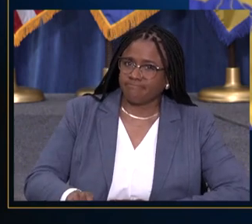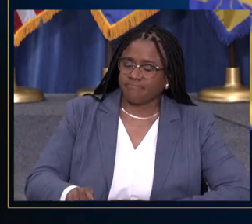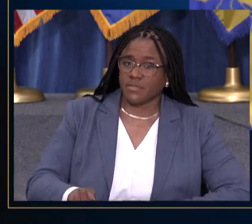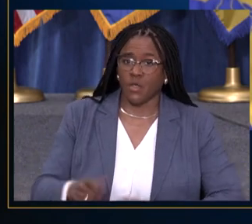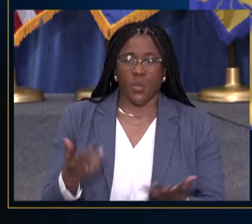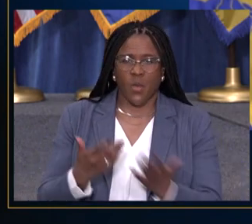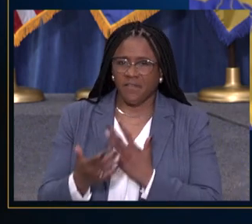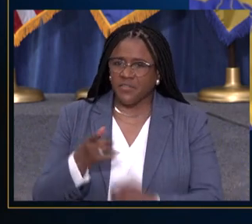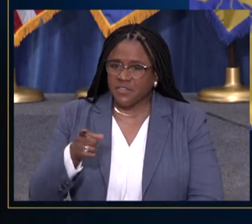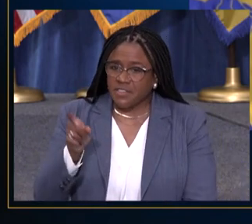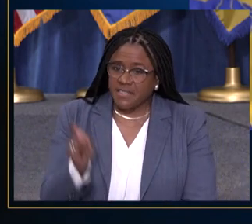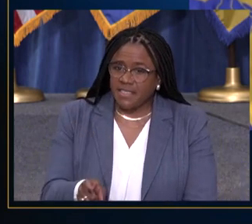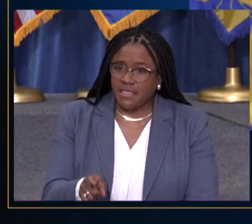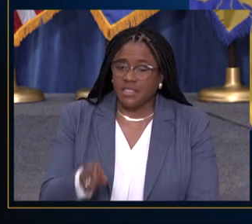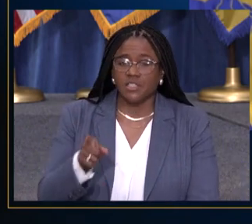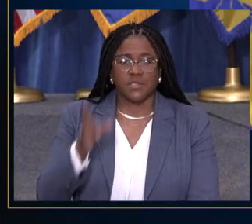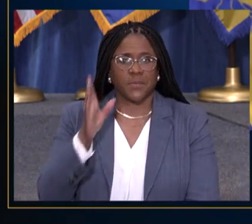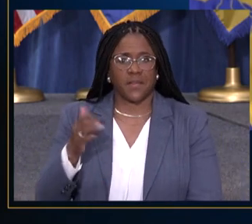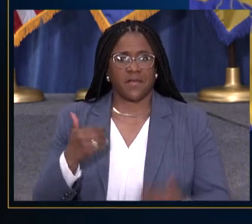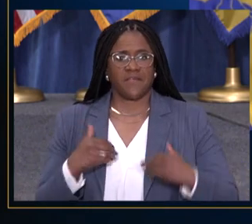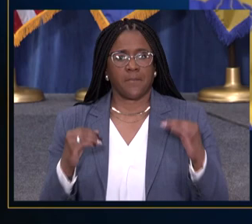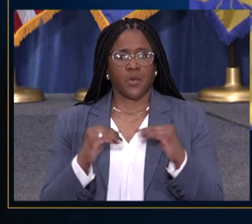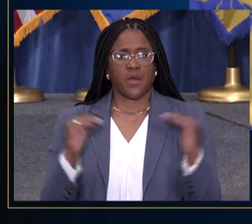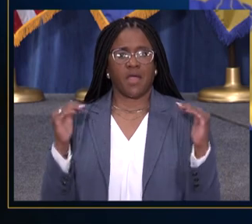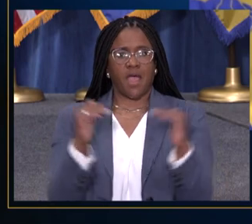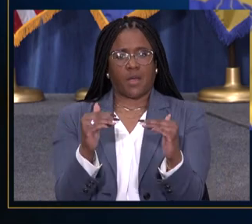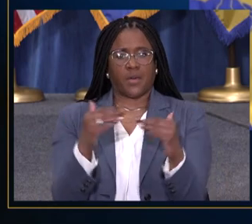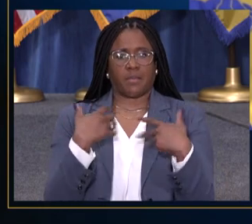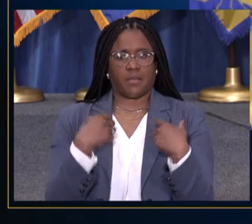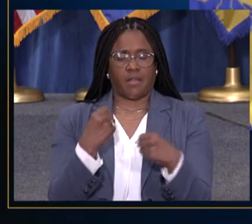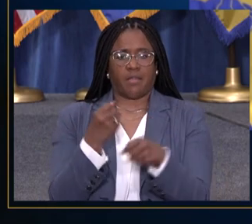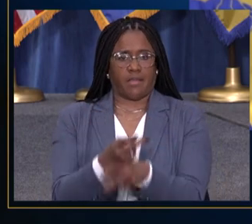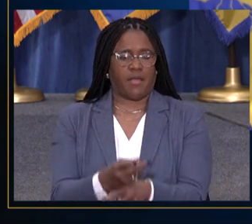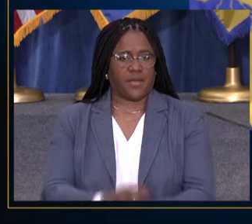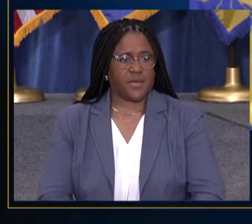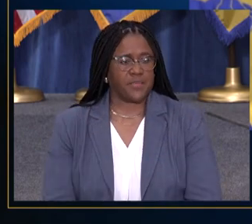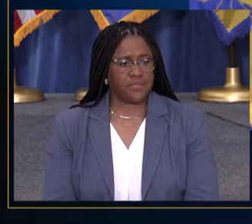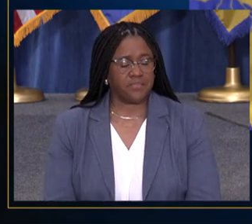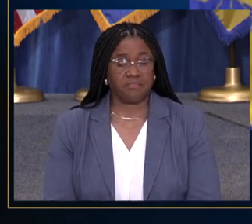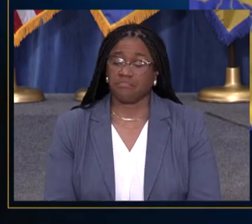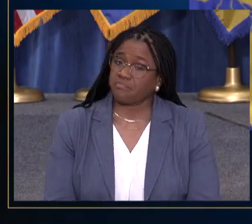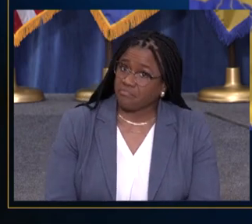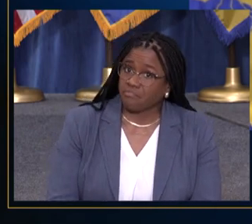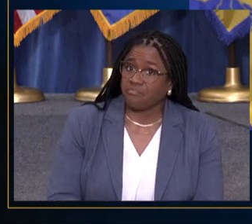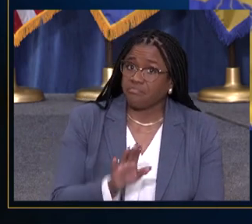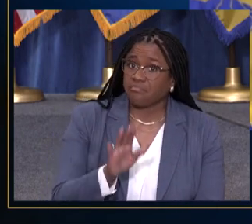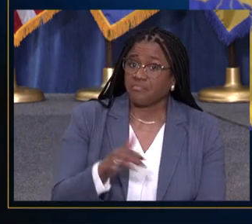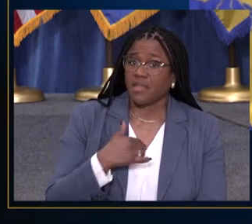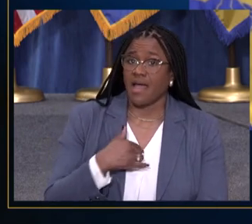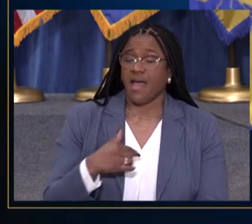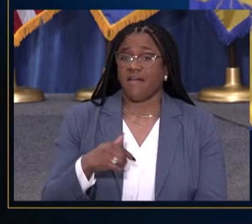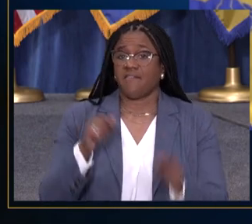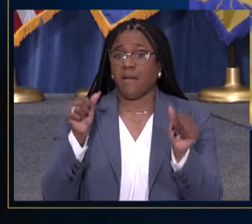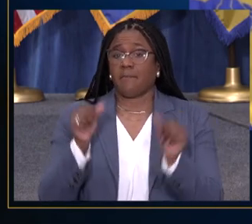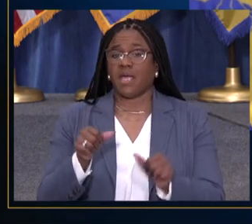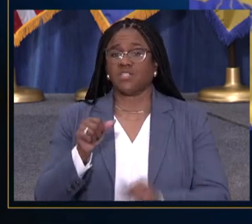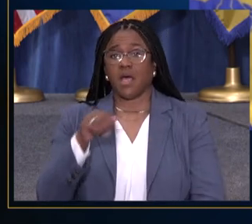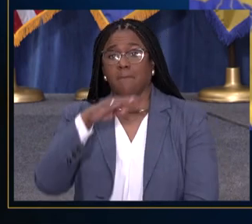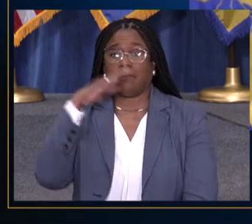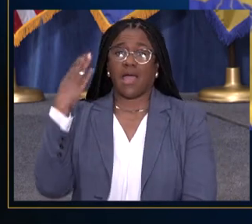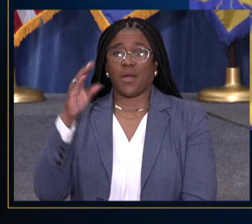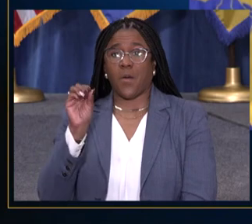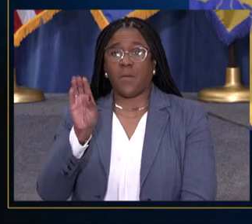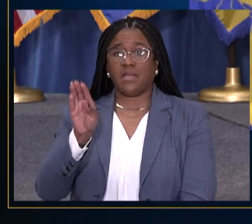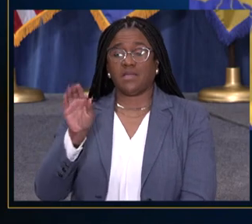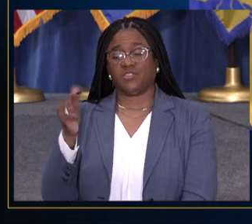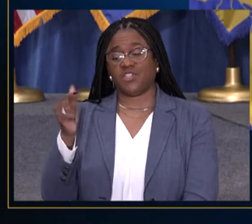will eventually have more equitable health care. You see, I run a page called the Black OBGYN